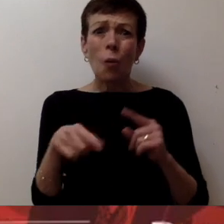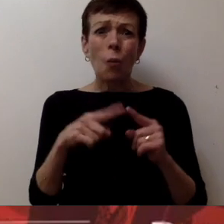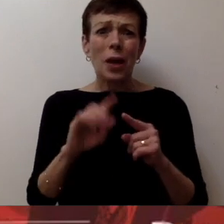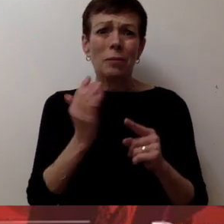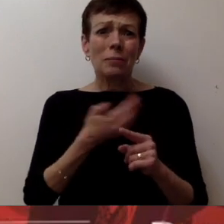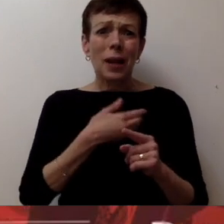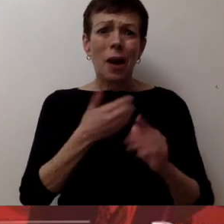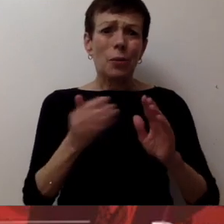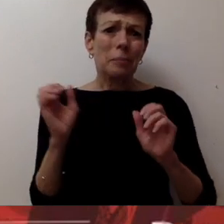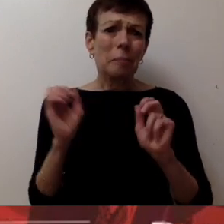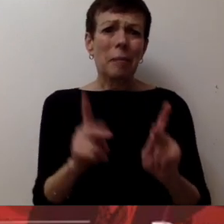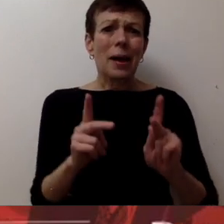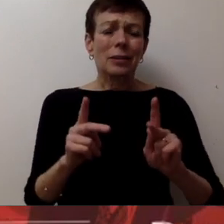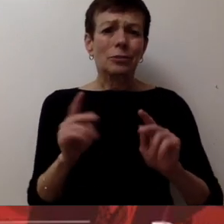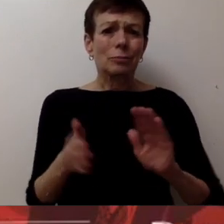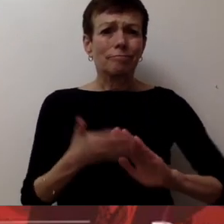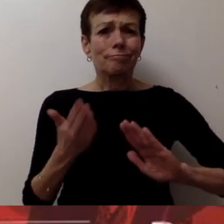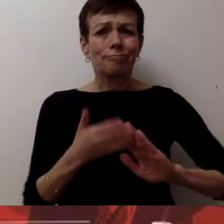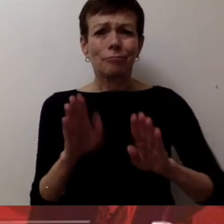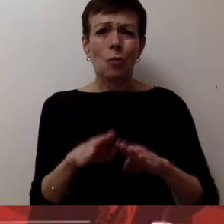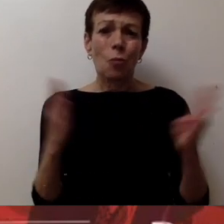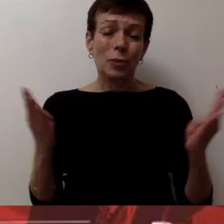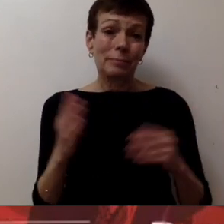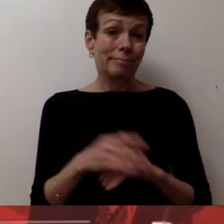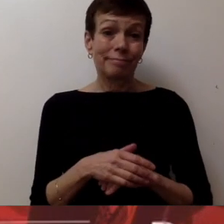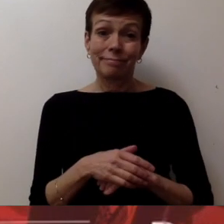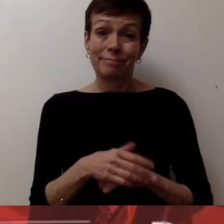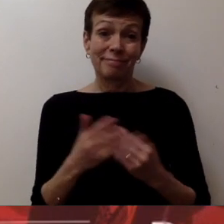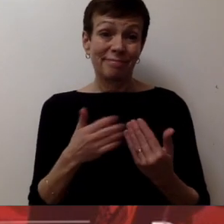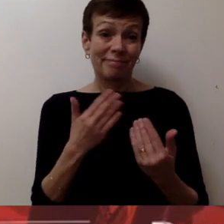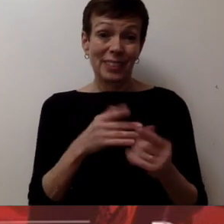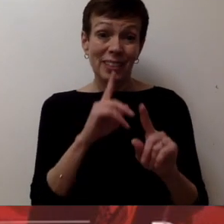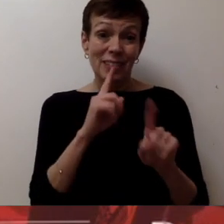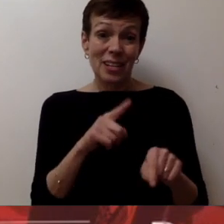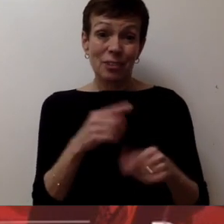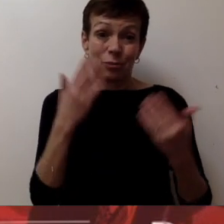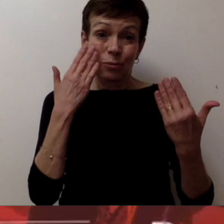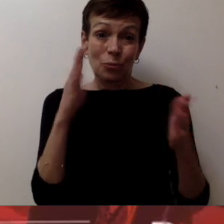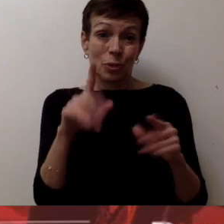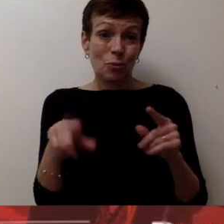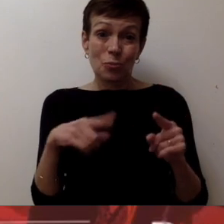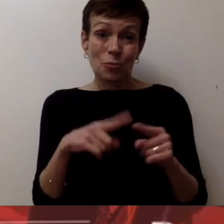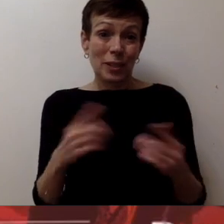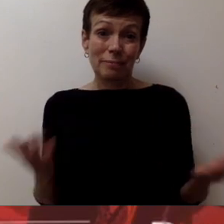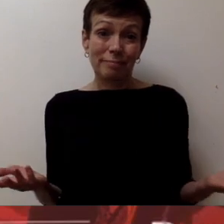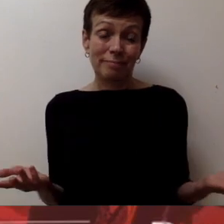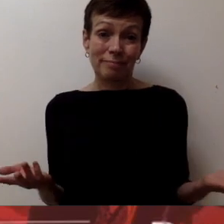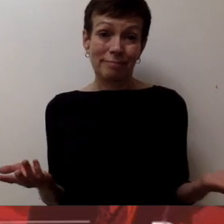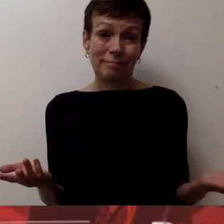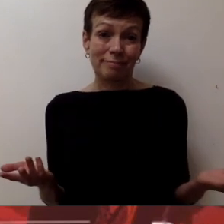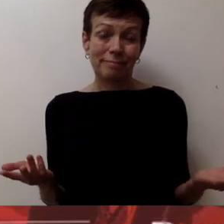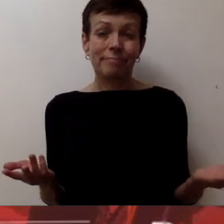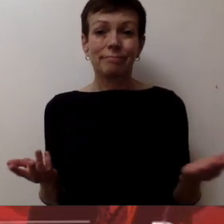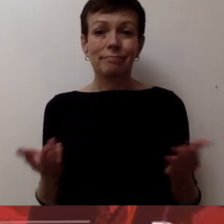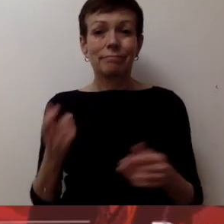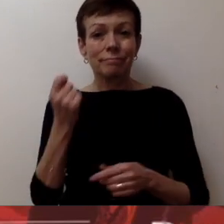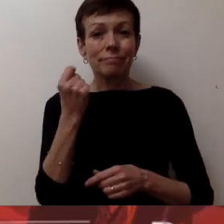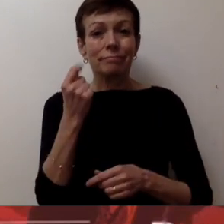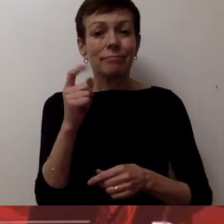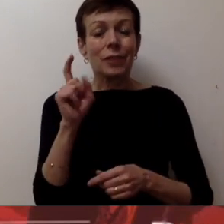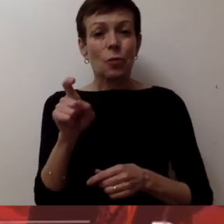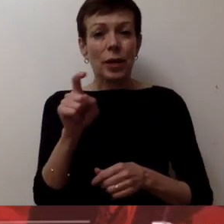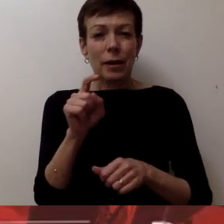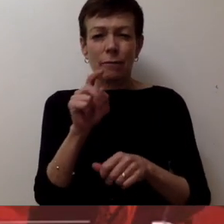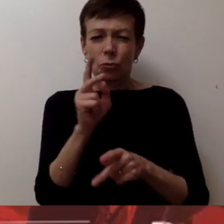to. I think the simple answer is that there is no one who knows specifically when. However, because we will need